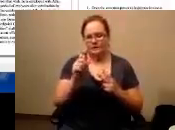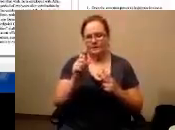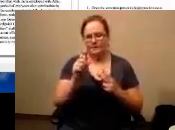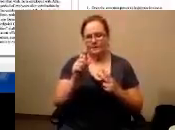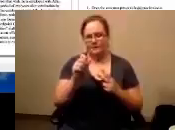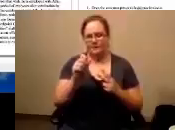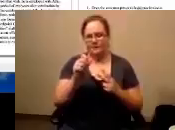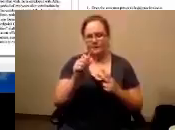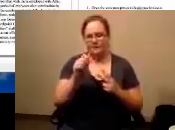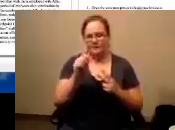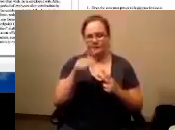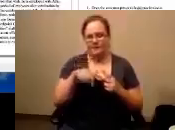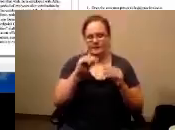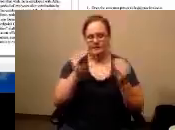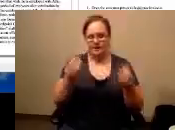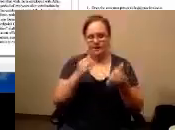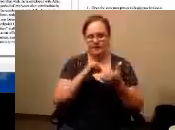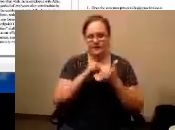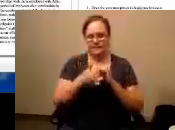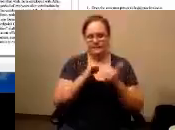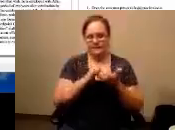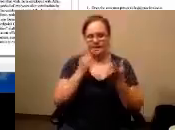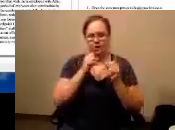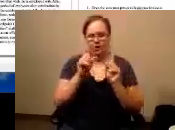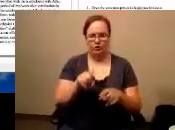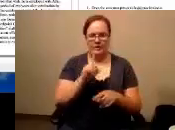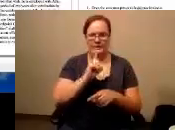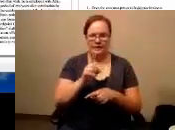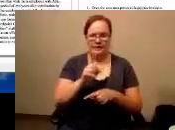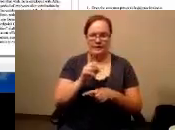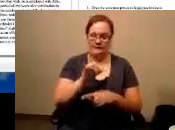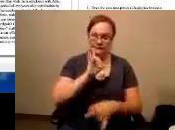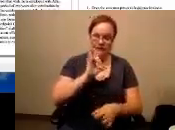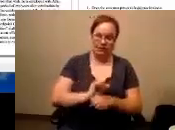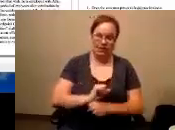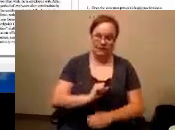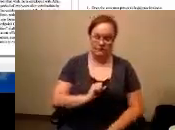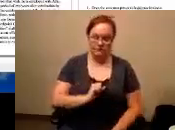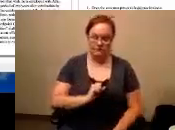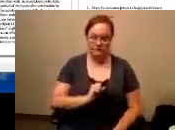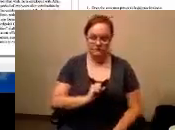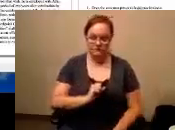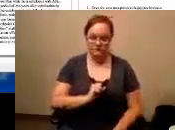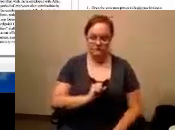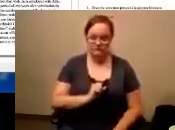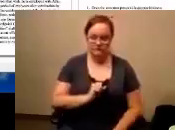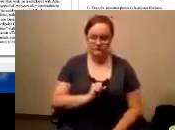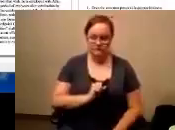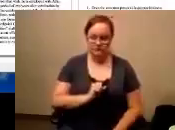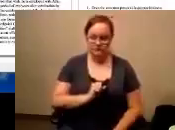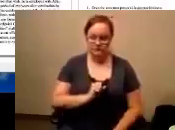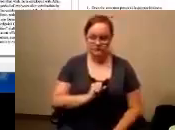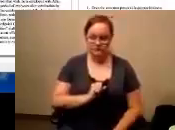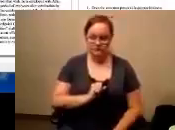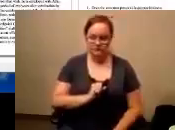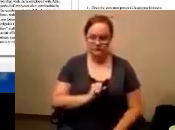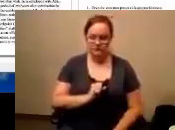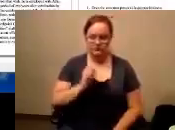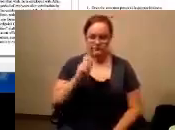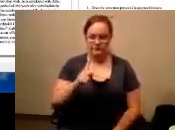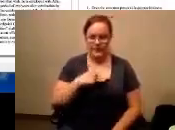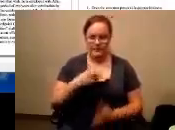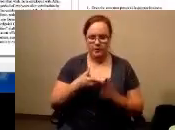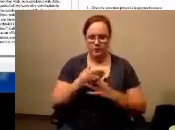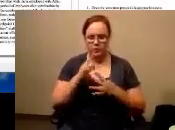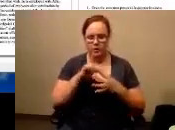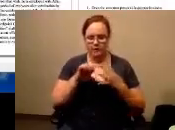the non-competition agreement is legitimate, that it is enforceable. Okay, I'm going to go through